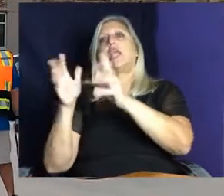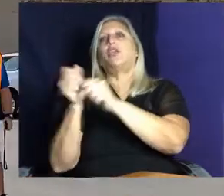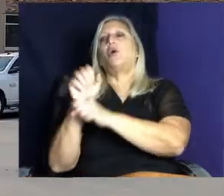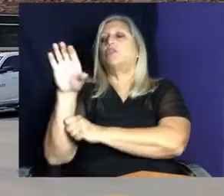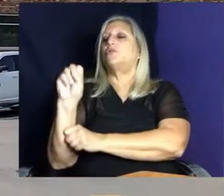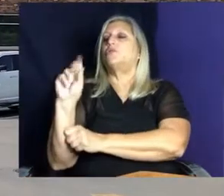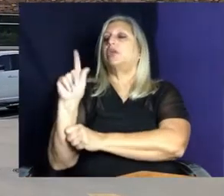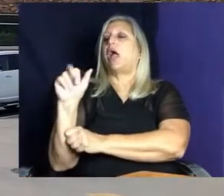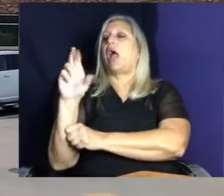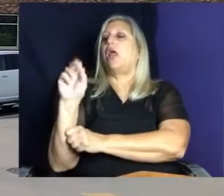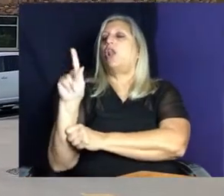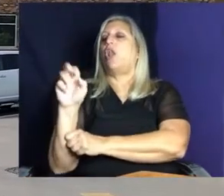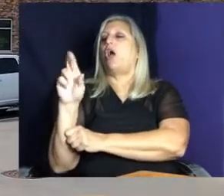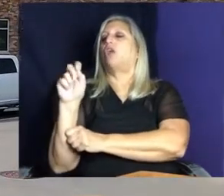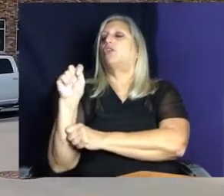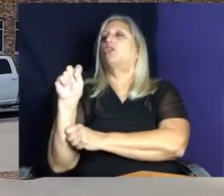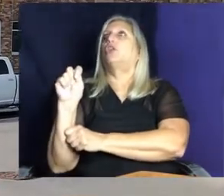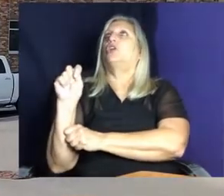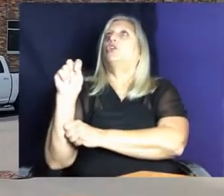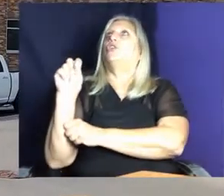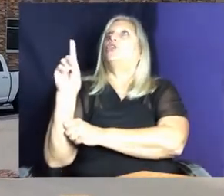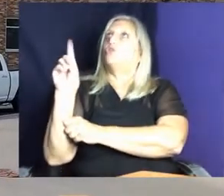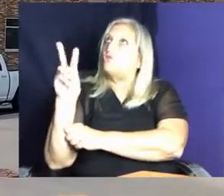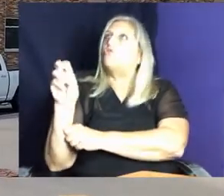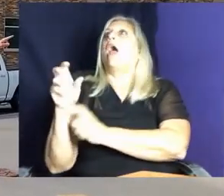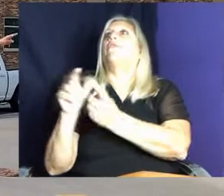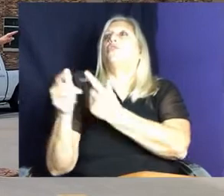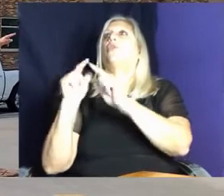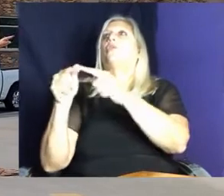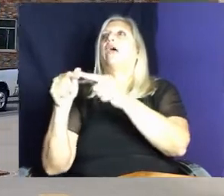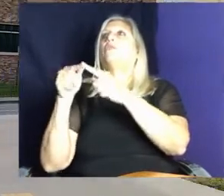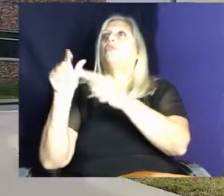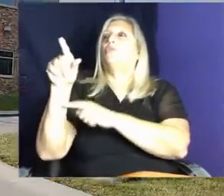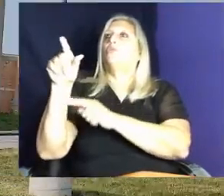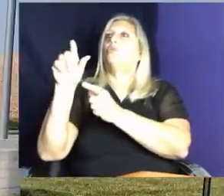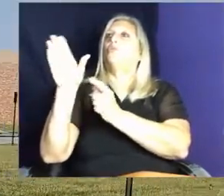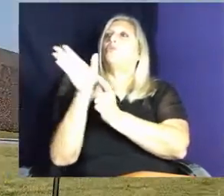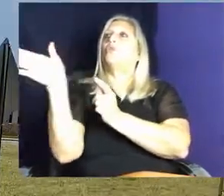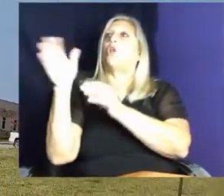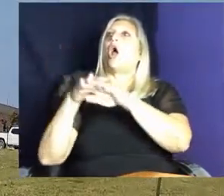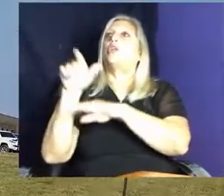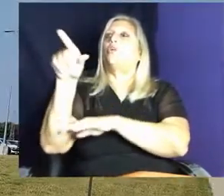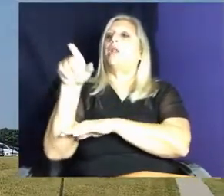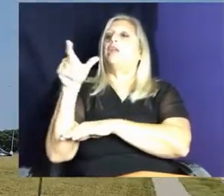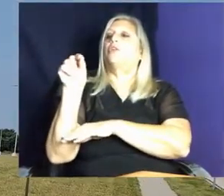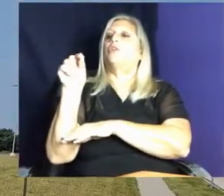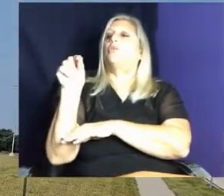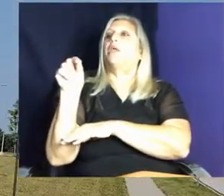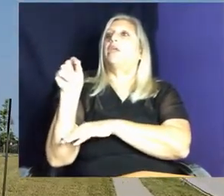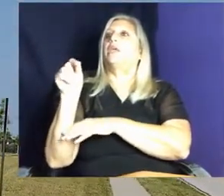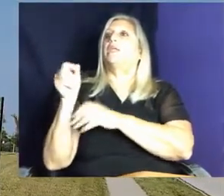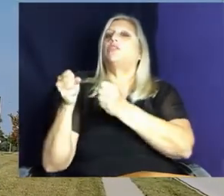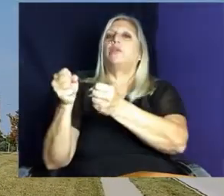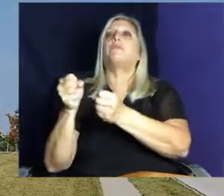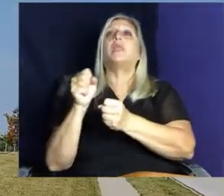and take you onto 120th Street. Now, once you get into the loop, your child is